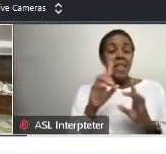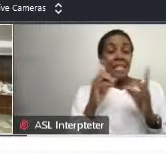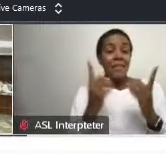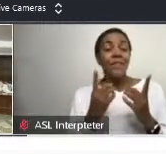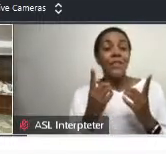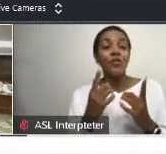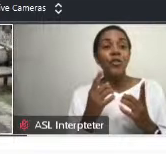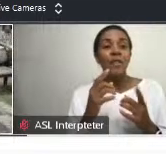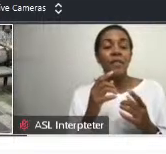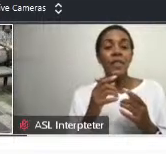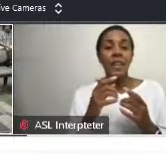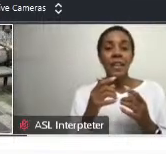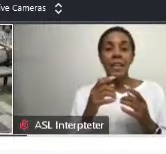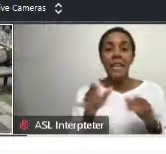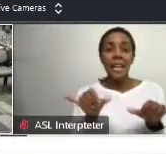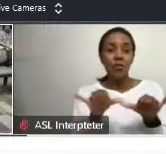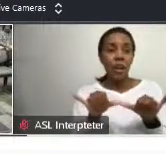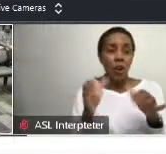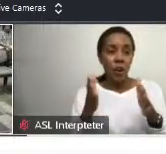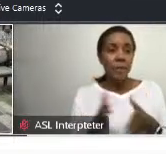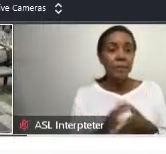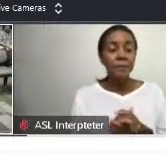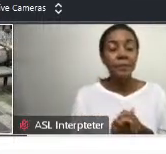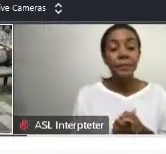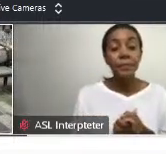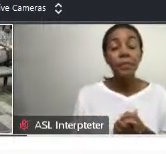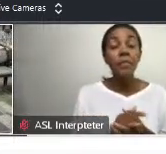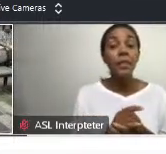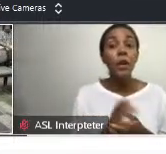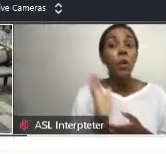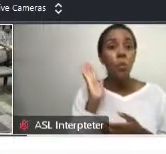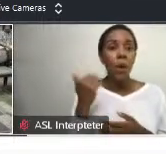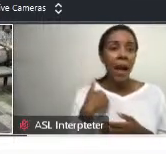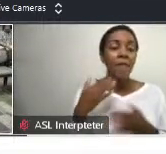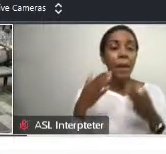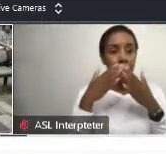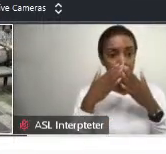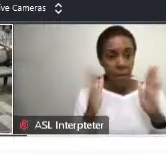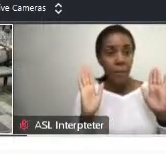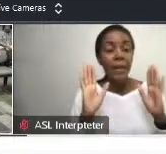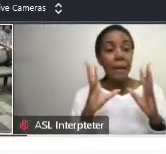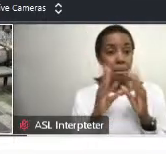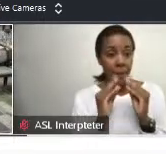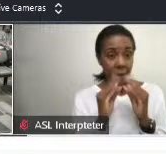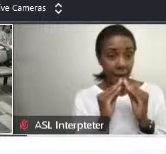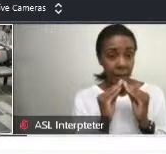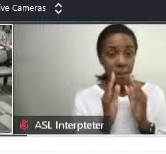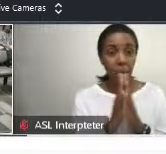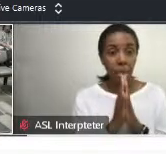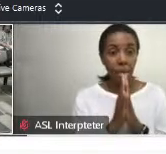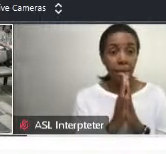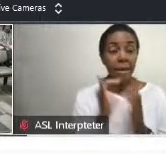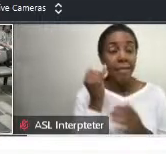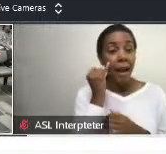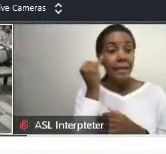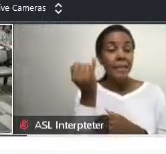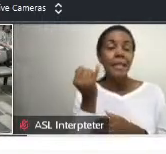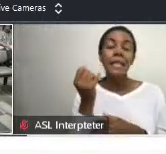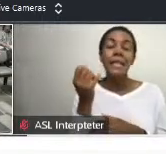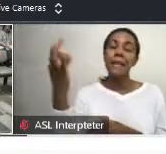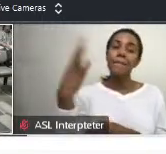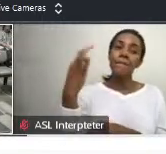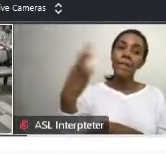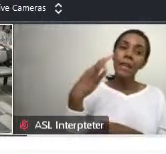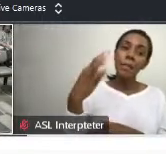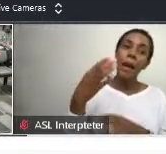as Councilman Carla indicated, there's going to be a public town hall meeting. Okay. The idea is to get feedback from the